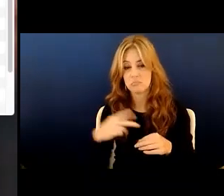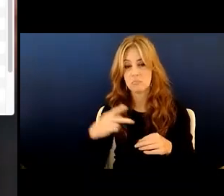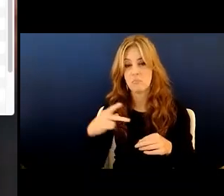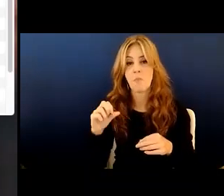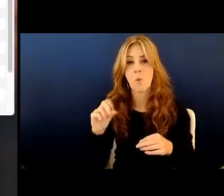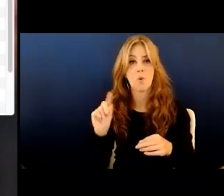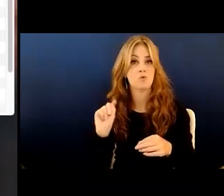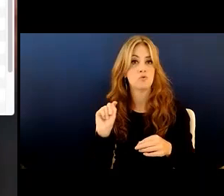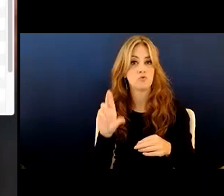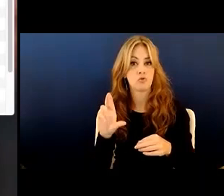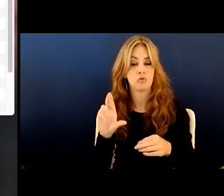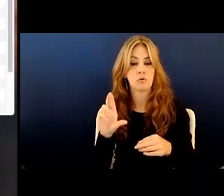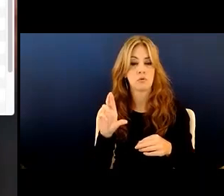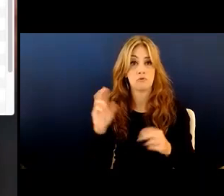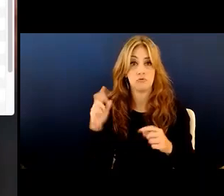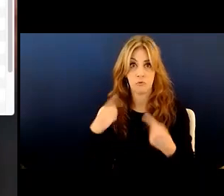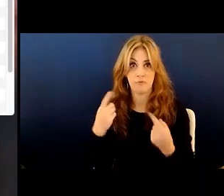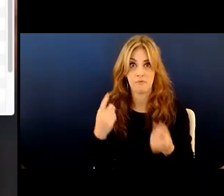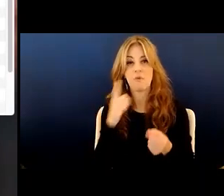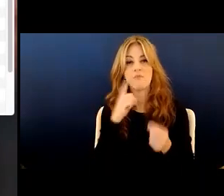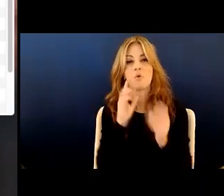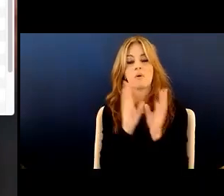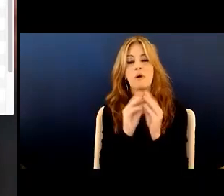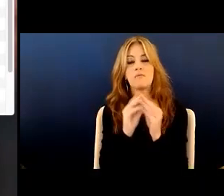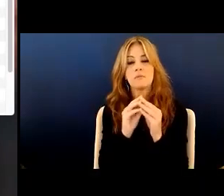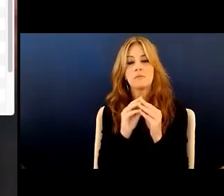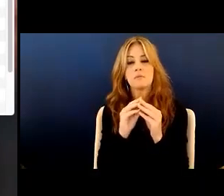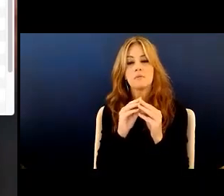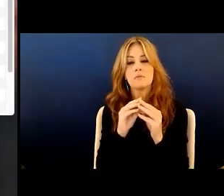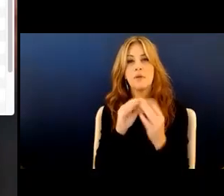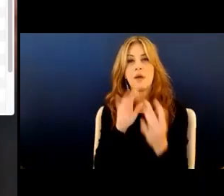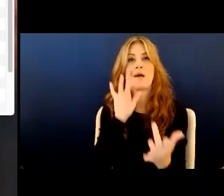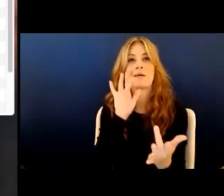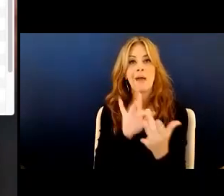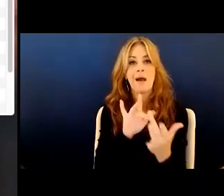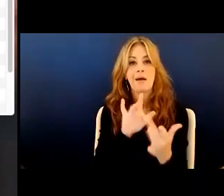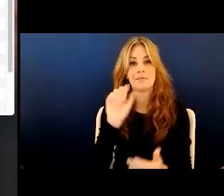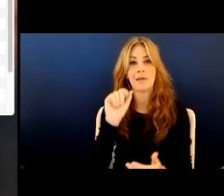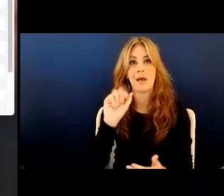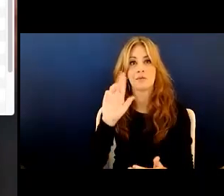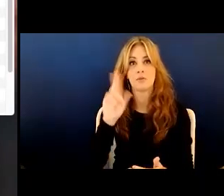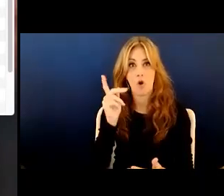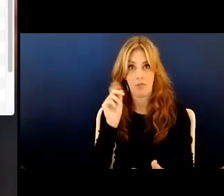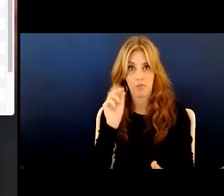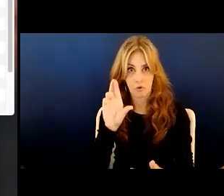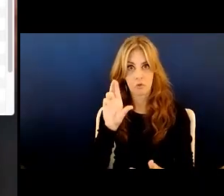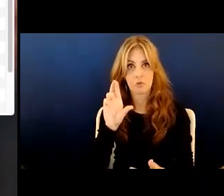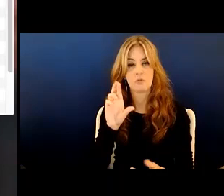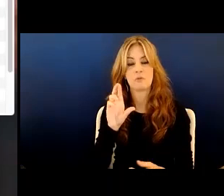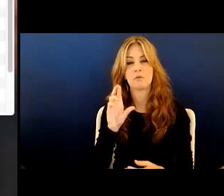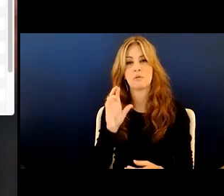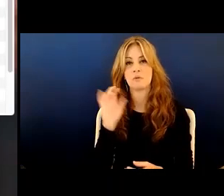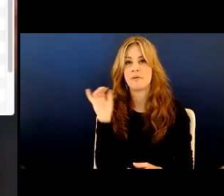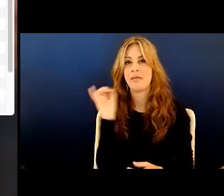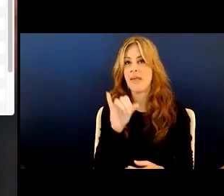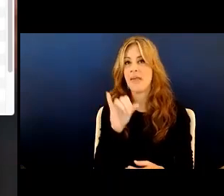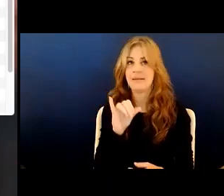so far for the conference is the contact author button. You click on this. This is